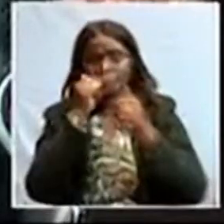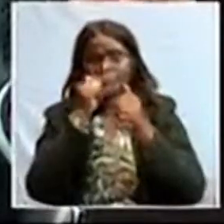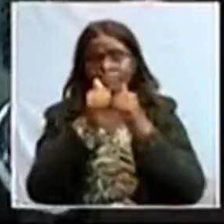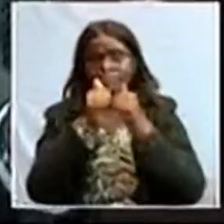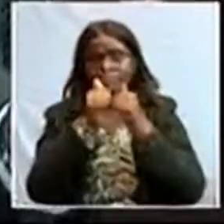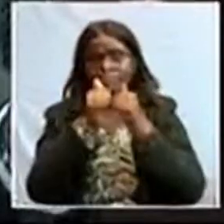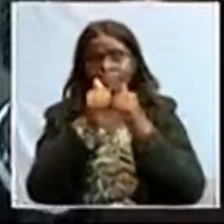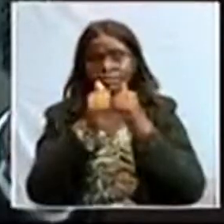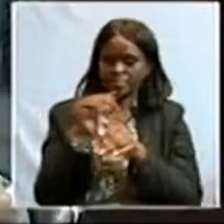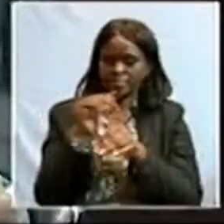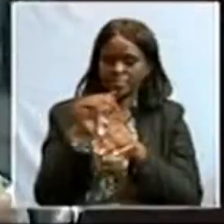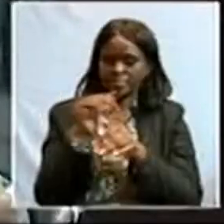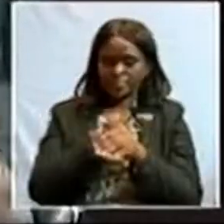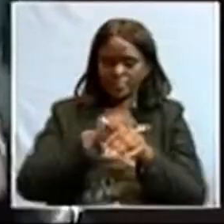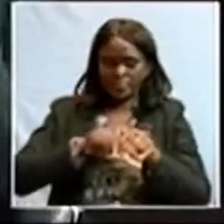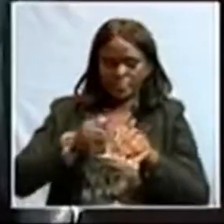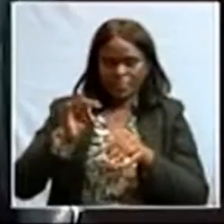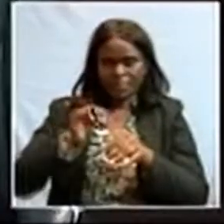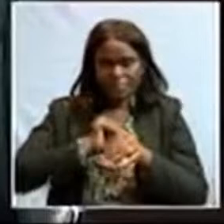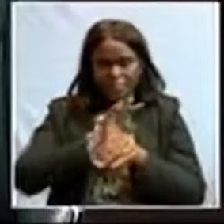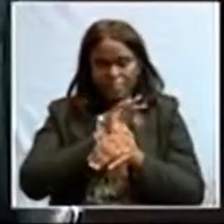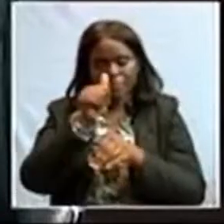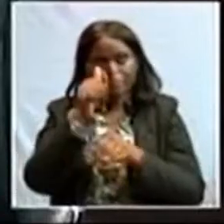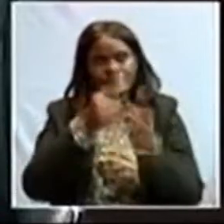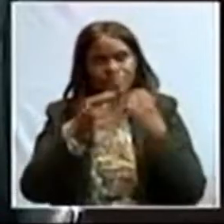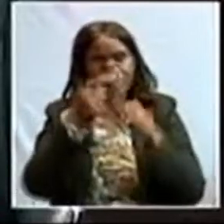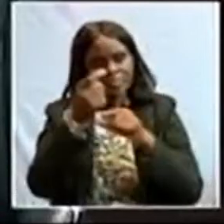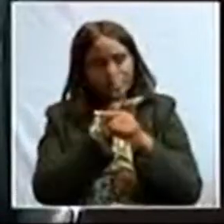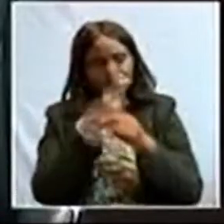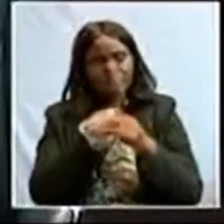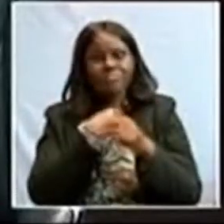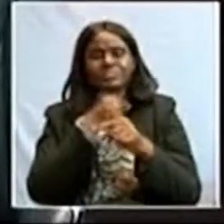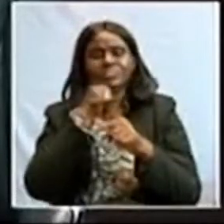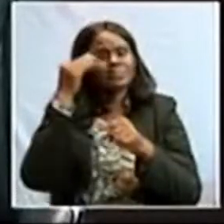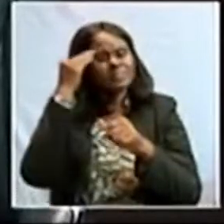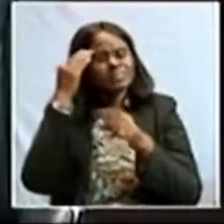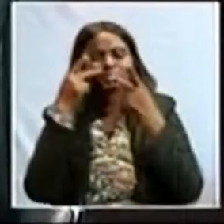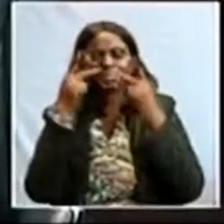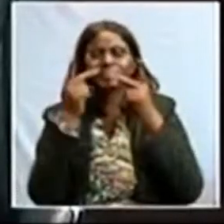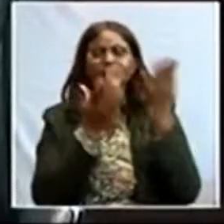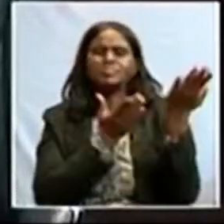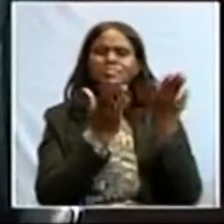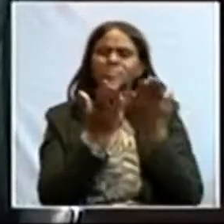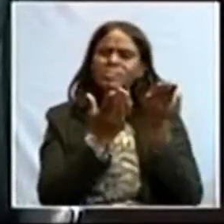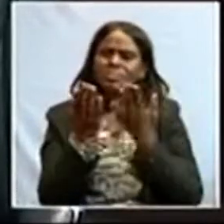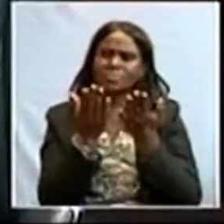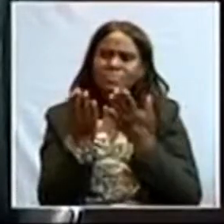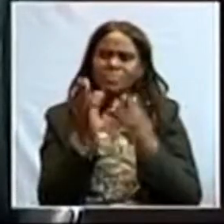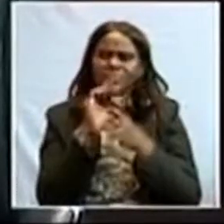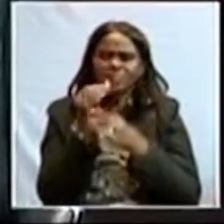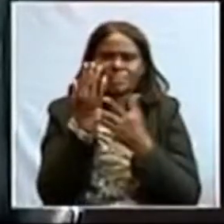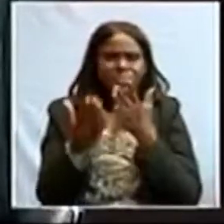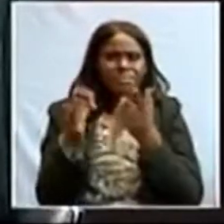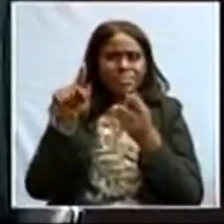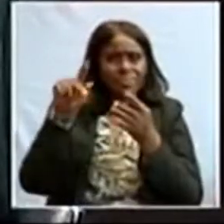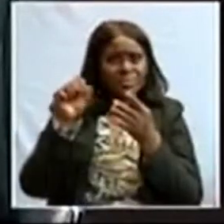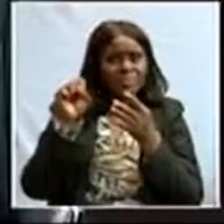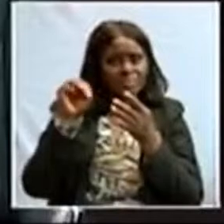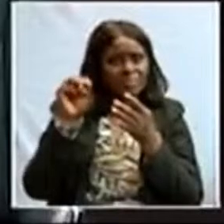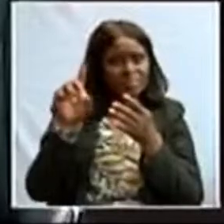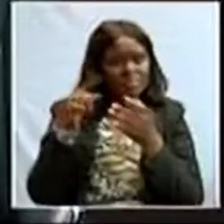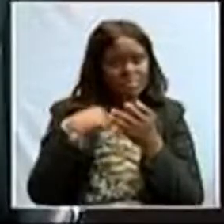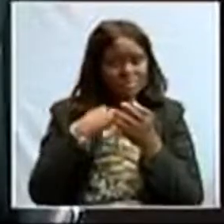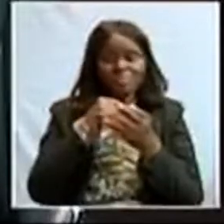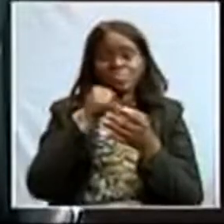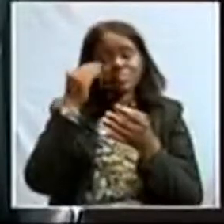remaining members of staff are coming from, I don't know if it's the public service, I don't know if they're coming through PSMD, I don't know